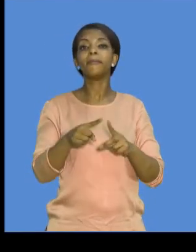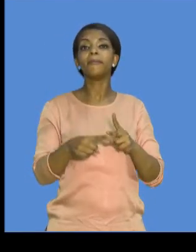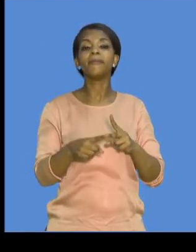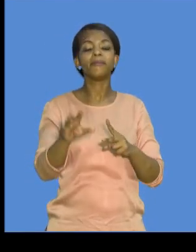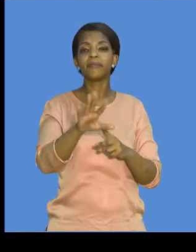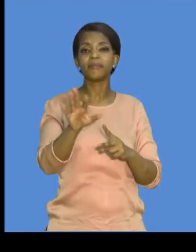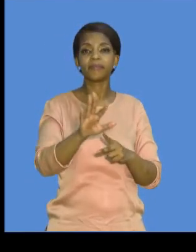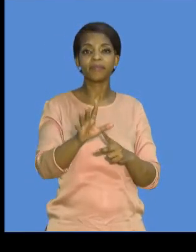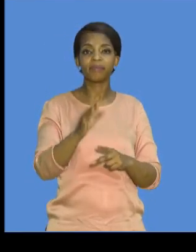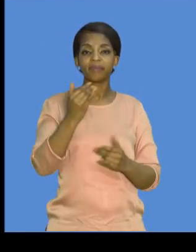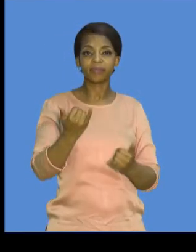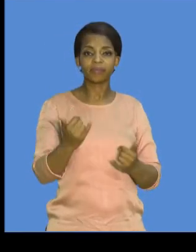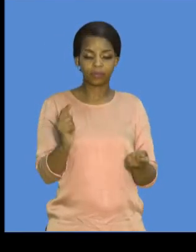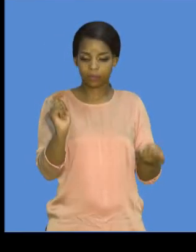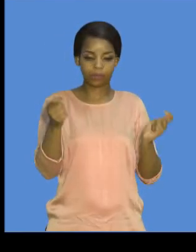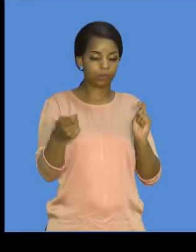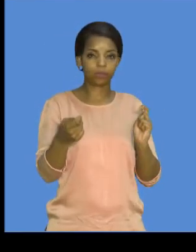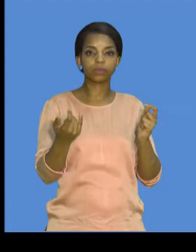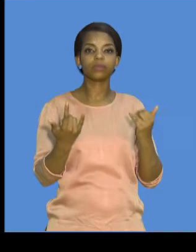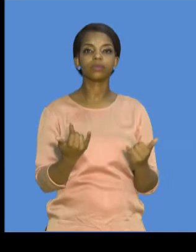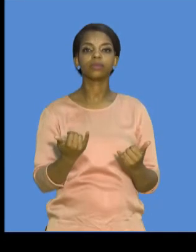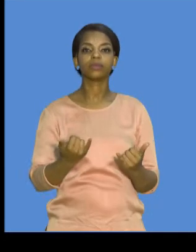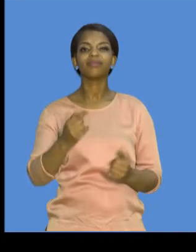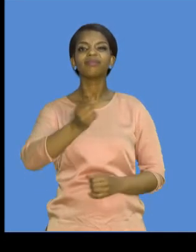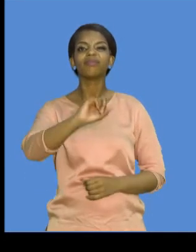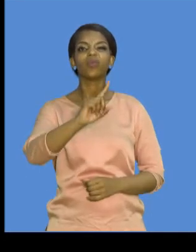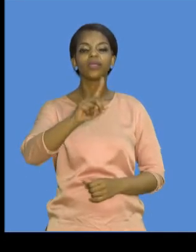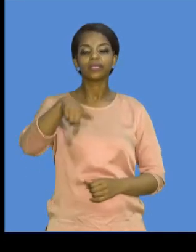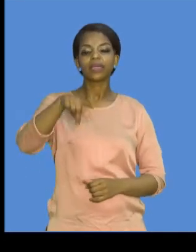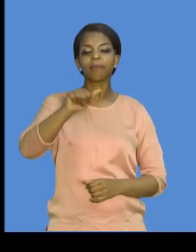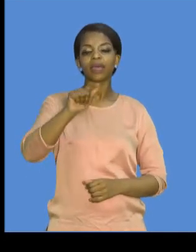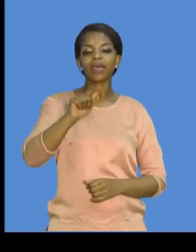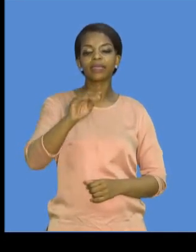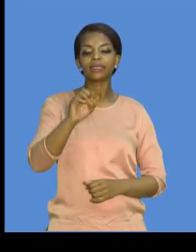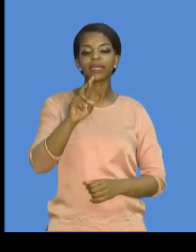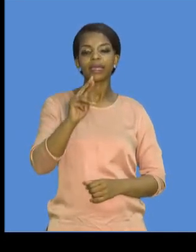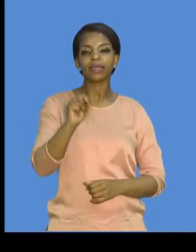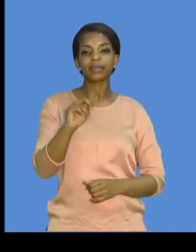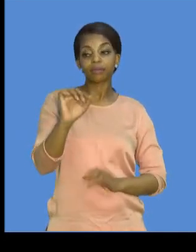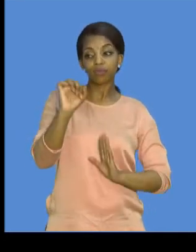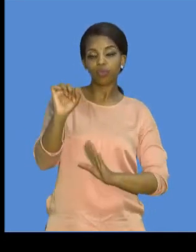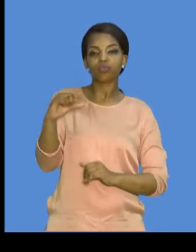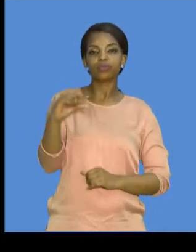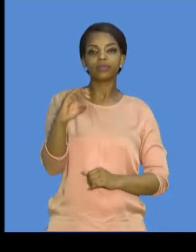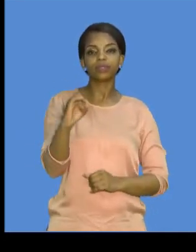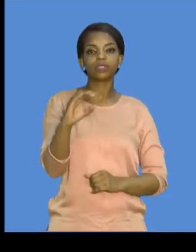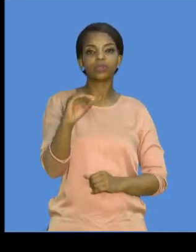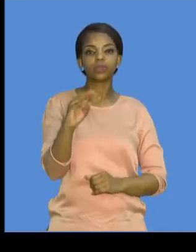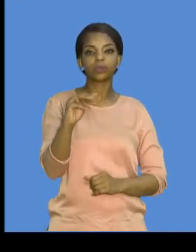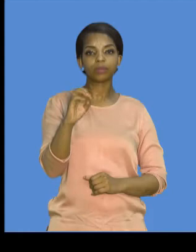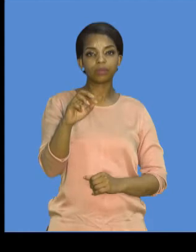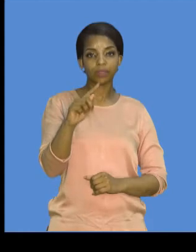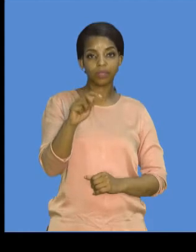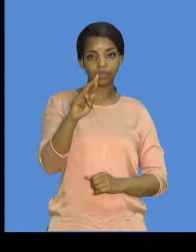geometric pattern. So let's quickly just look at how I would calculate this, right? So I will just write down my values here.